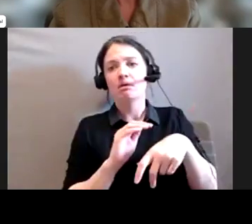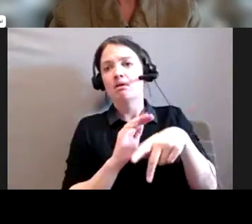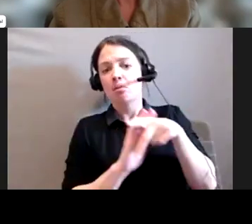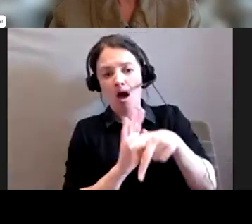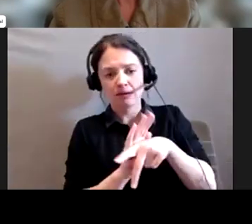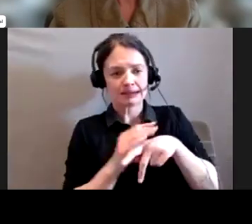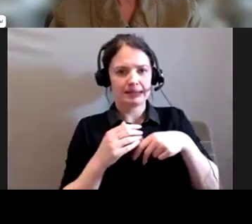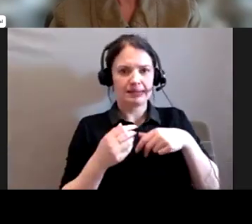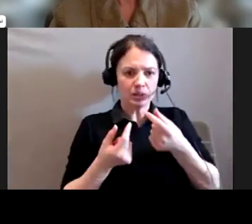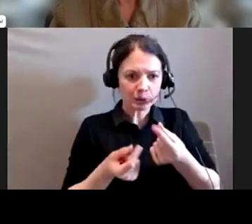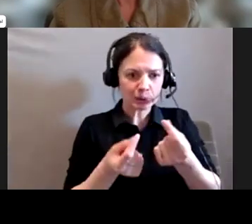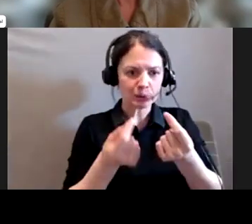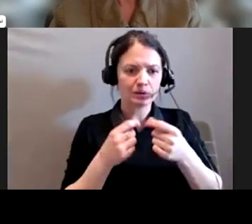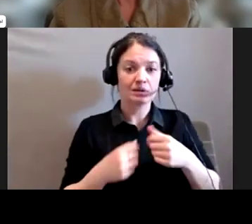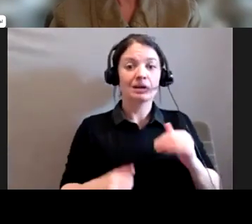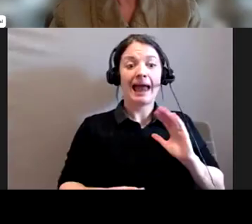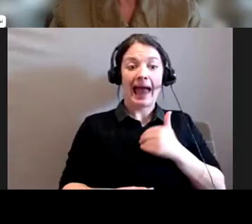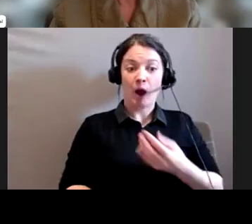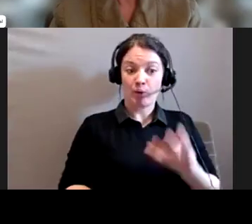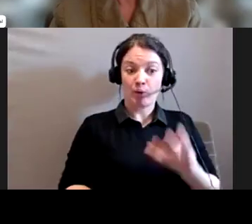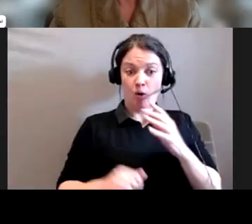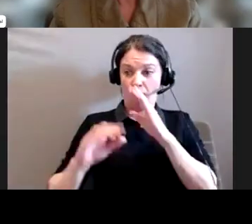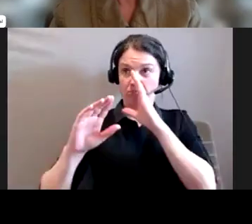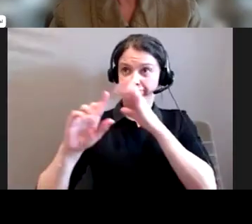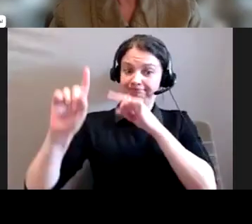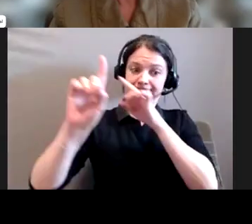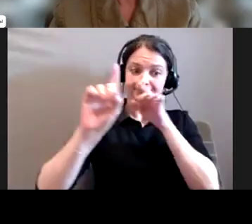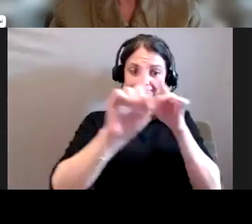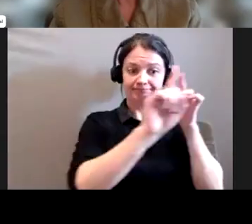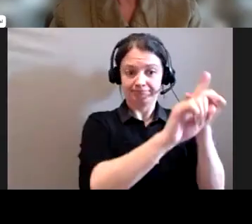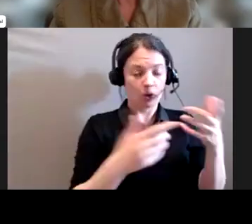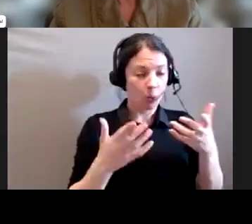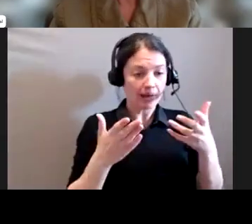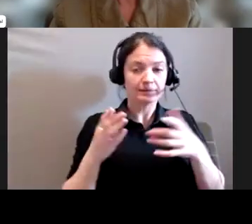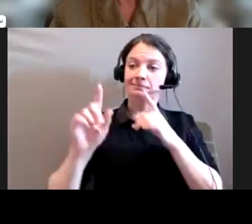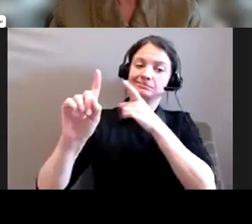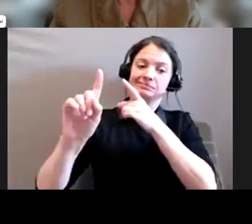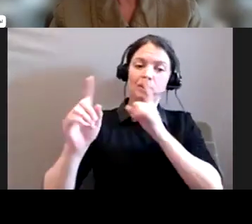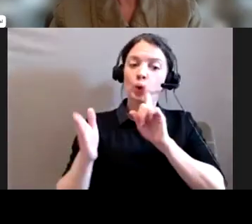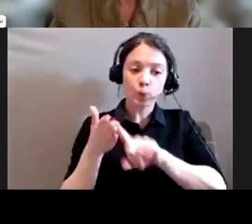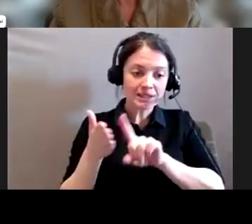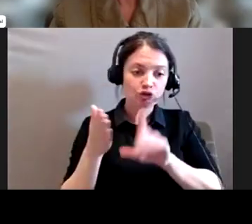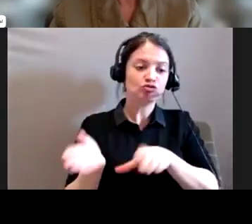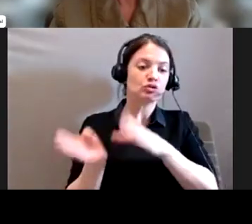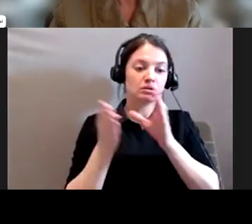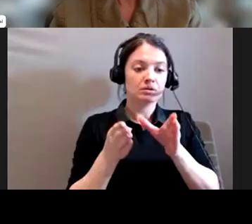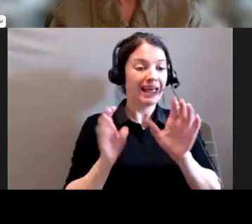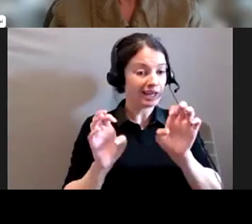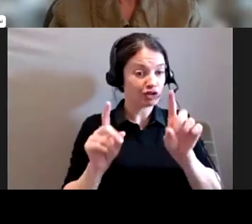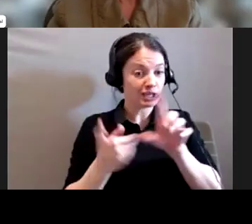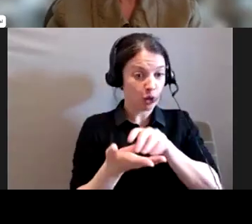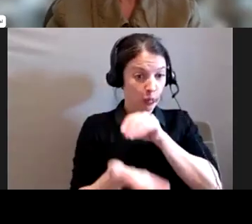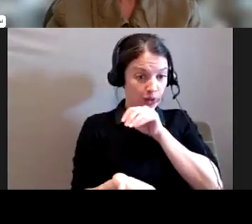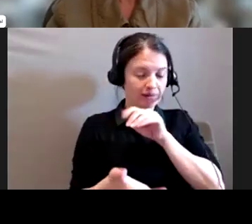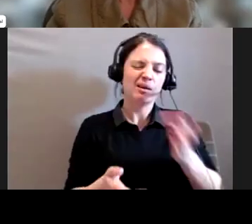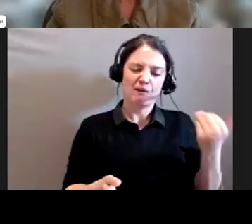caregivers. Our 4 pillars at Dawn Canada in this order, however, are research. Second pillar is education and learning. We used to